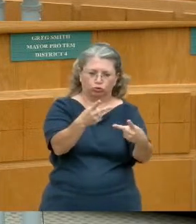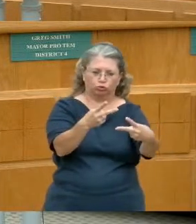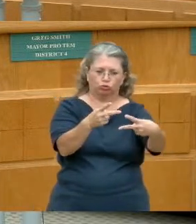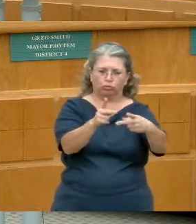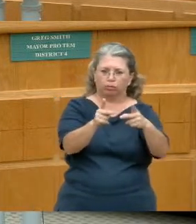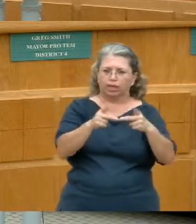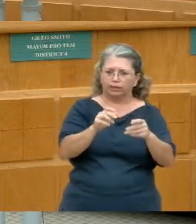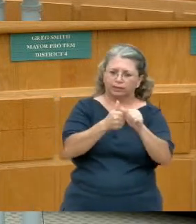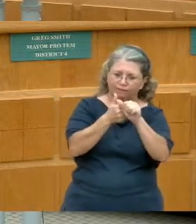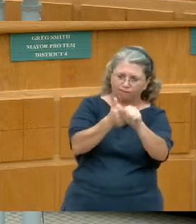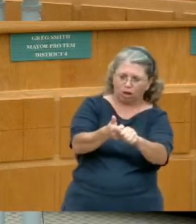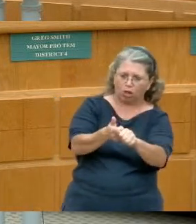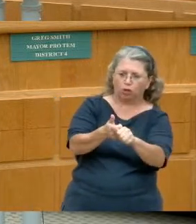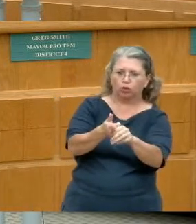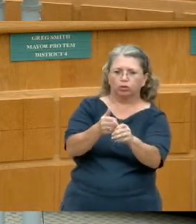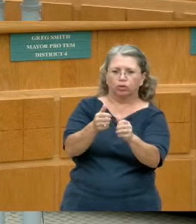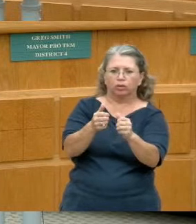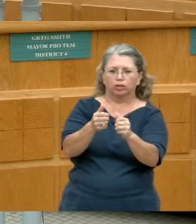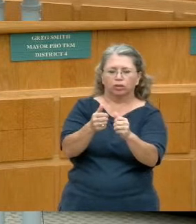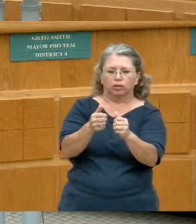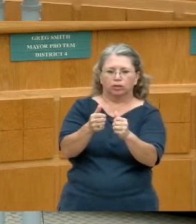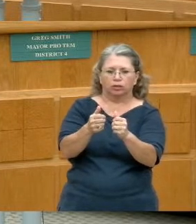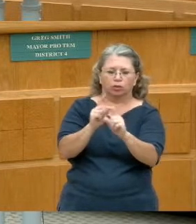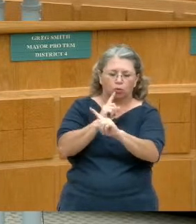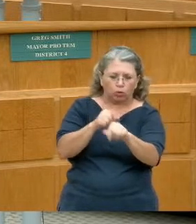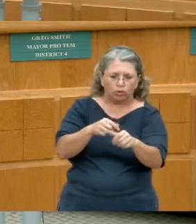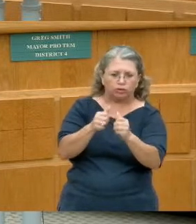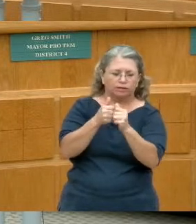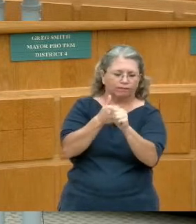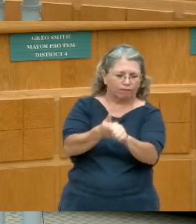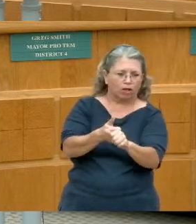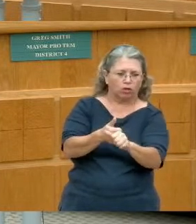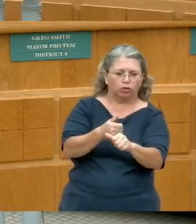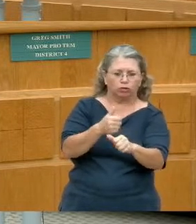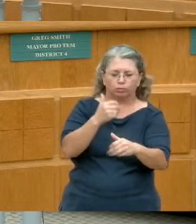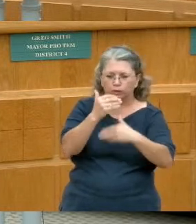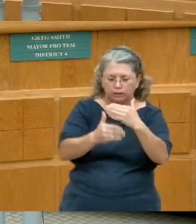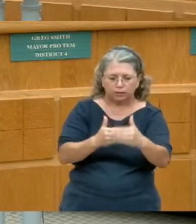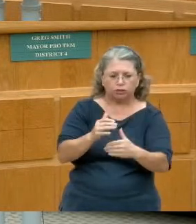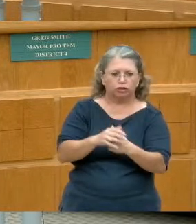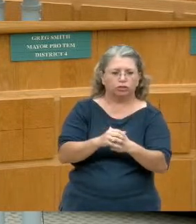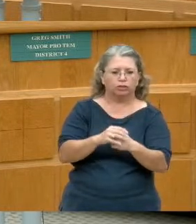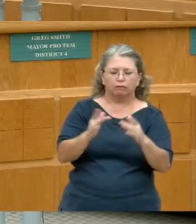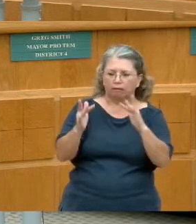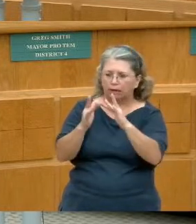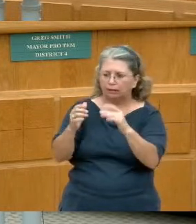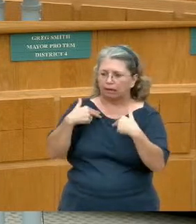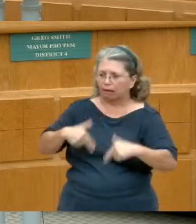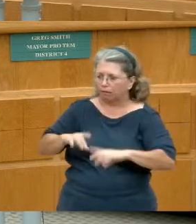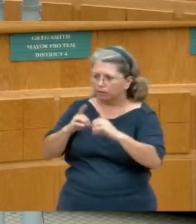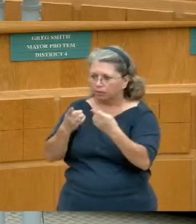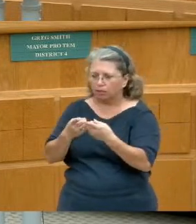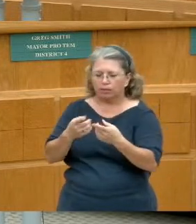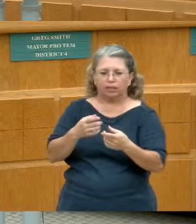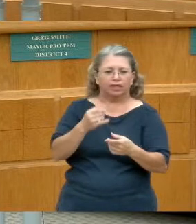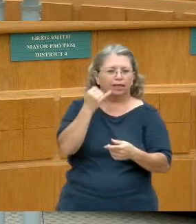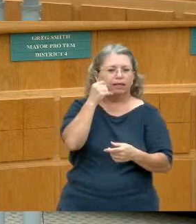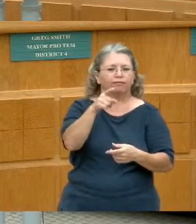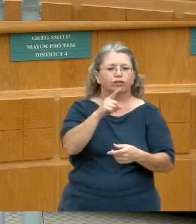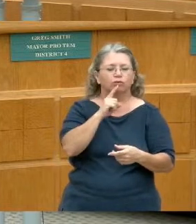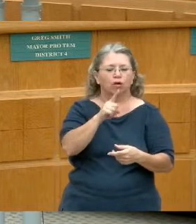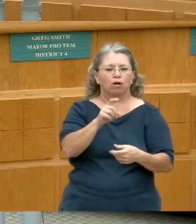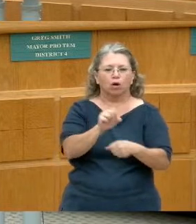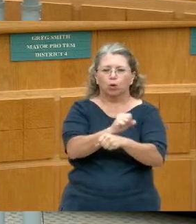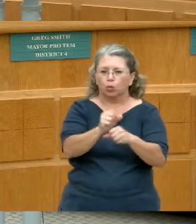business or a business leader or a frontline worker or an essential worker, that was involved in one of these. Everybody should